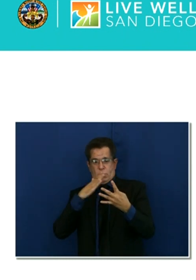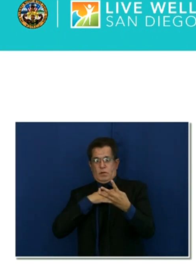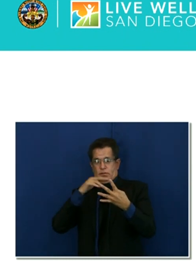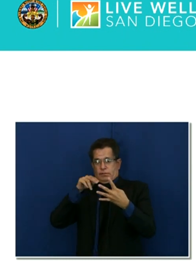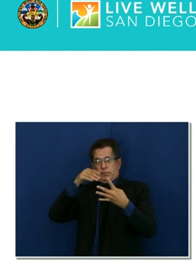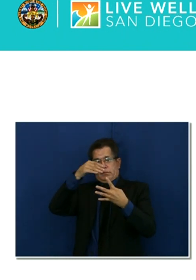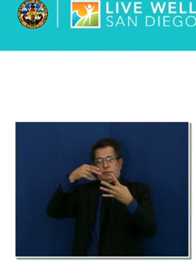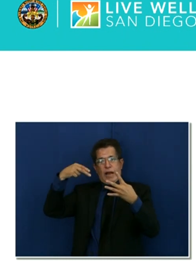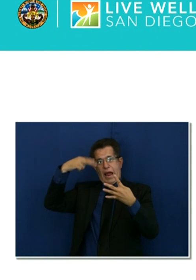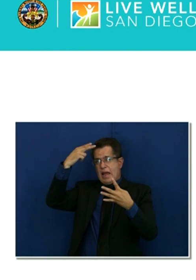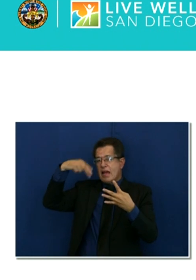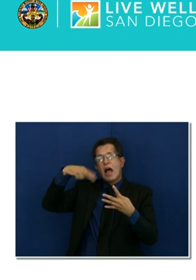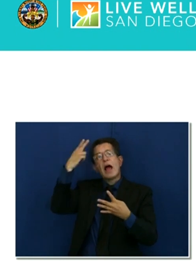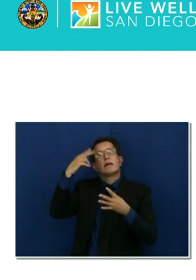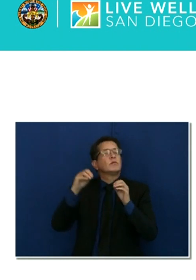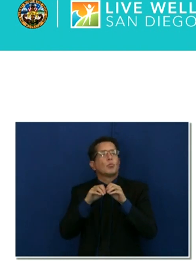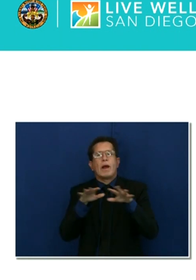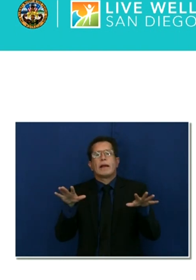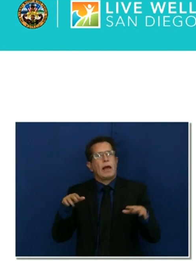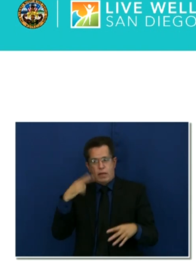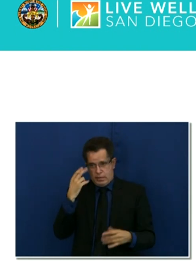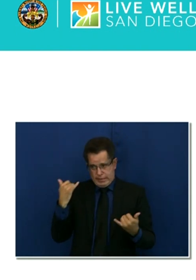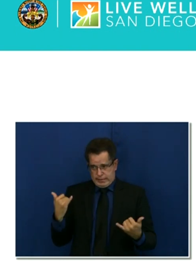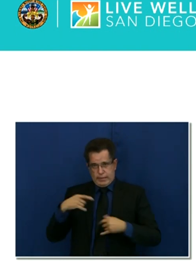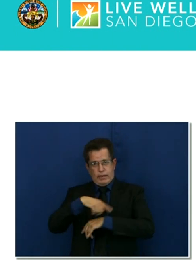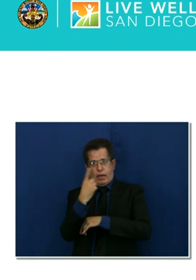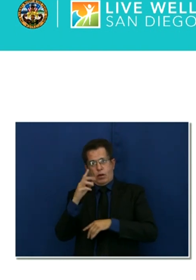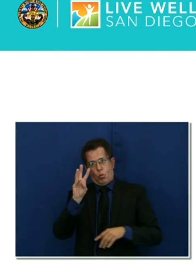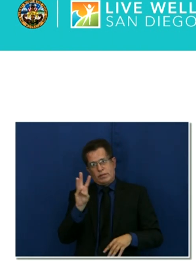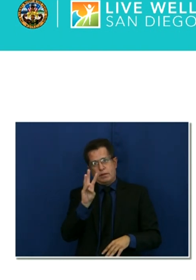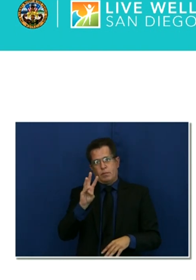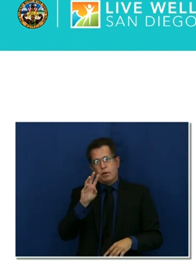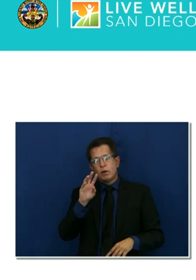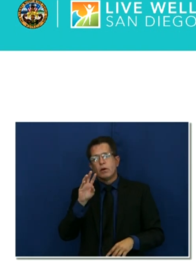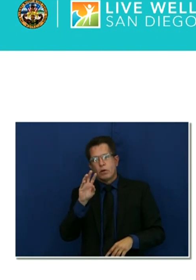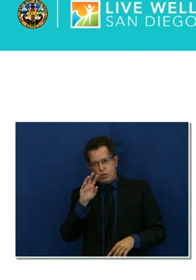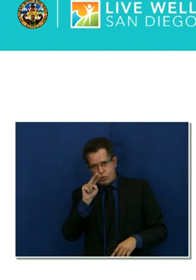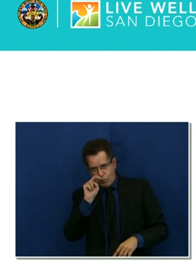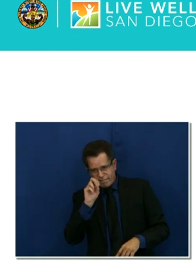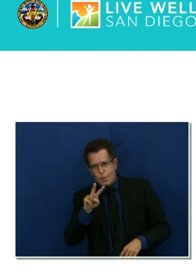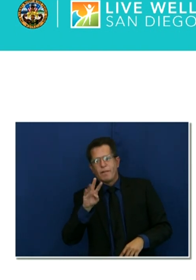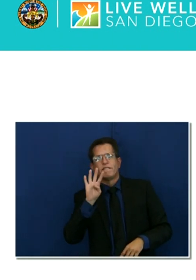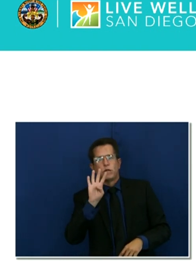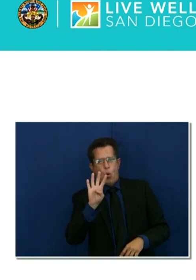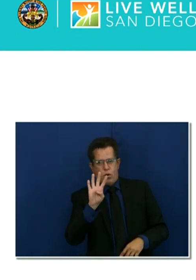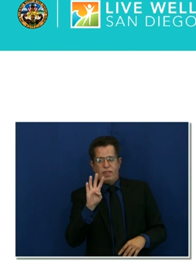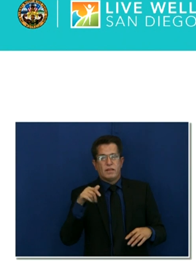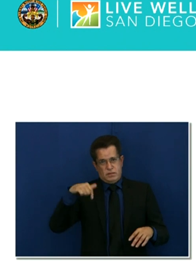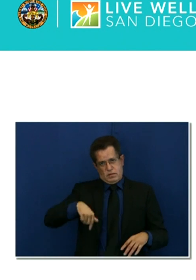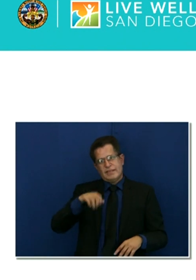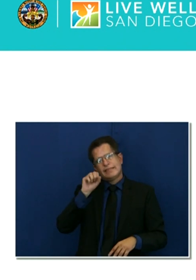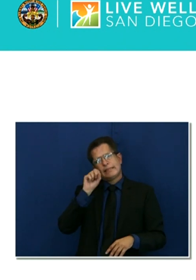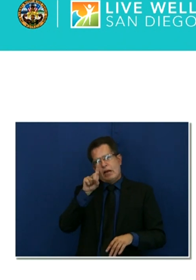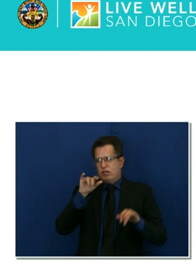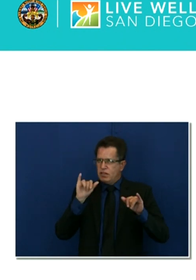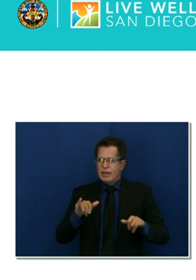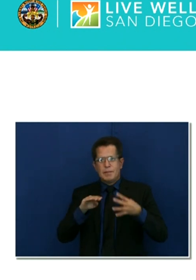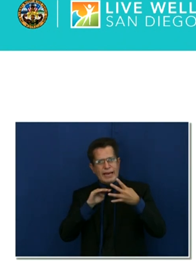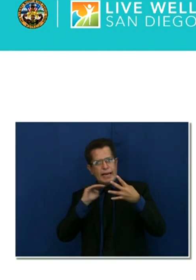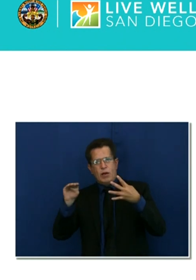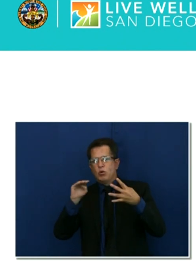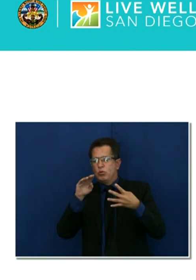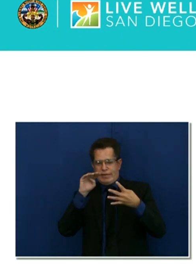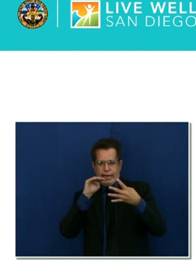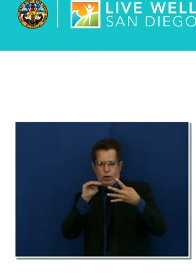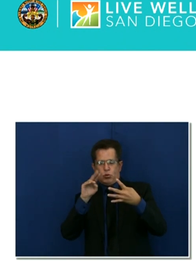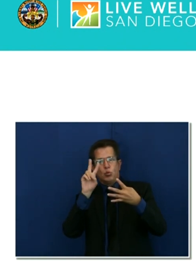As of today, in the next slide, Wednesday, November 4th, San Diego County remains in Tier 2. We will